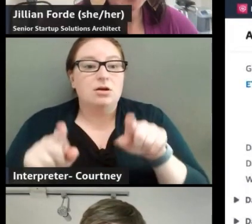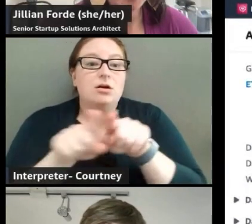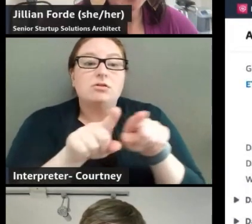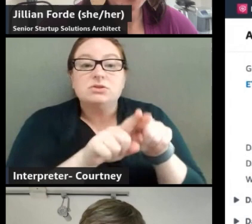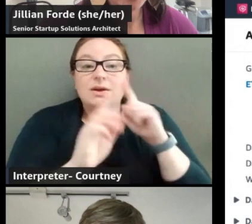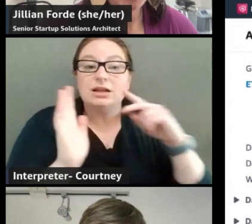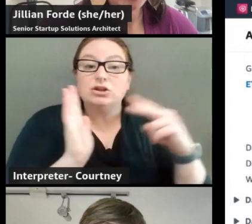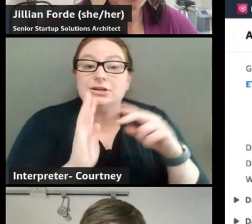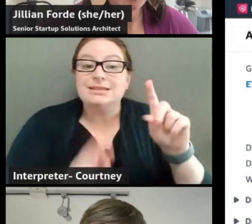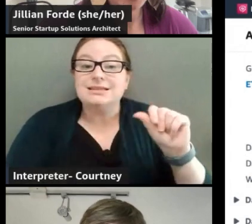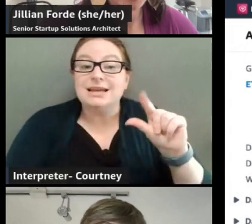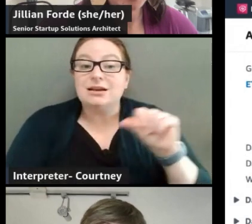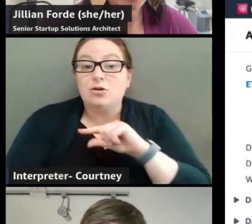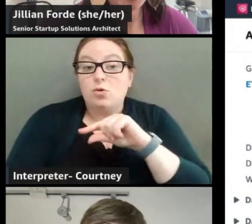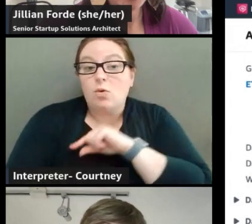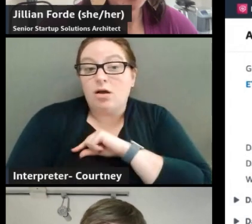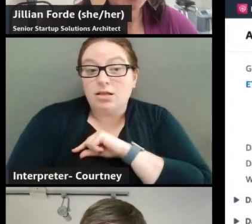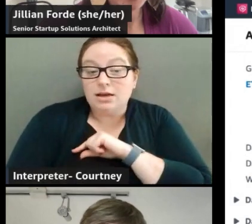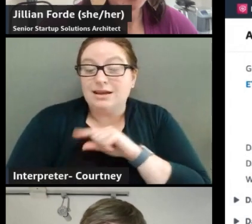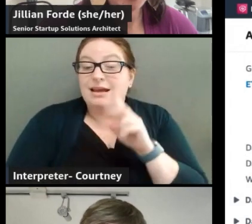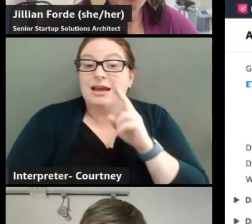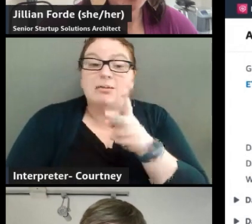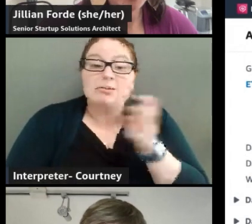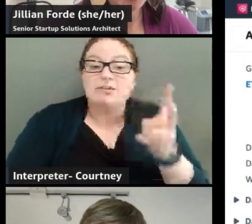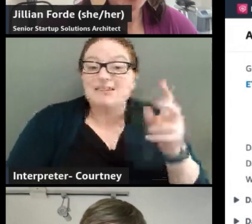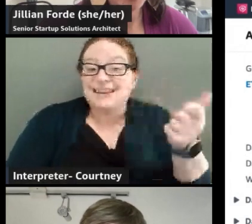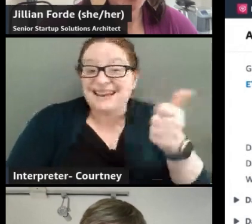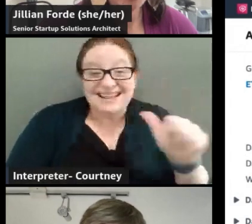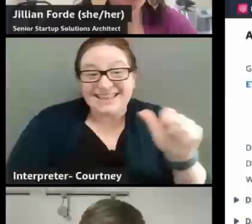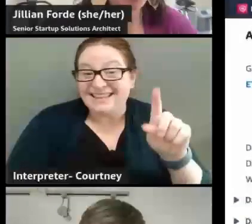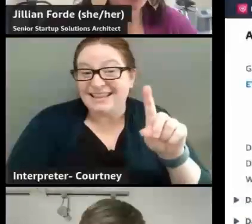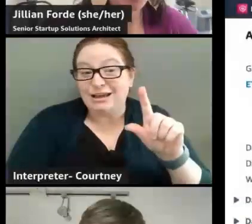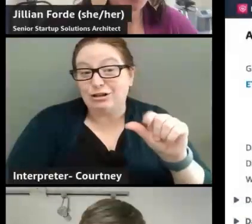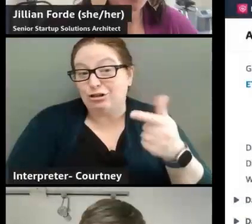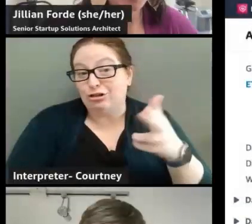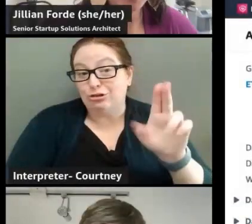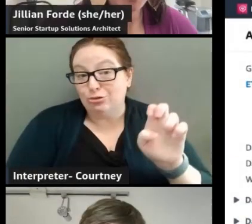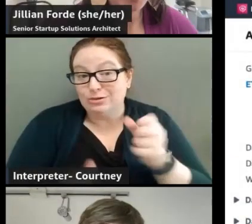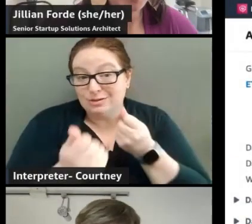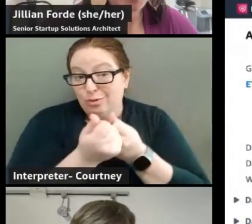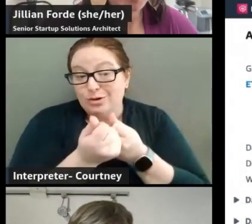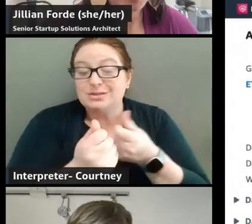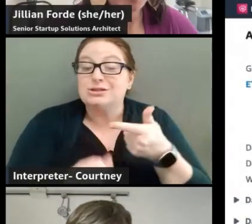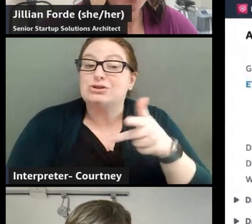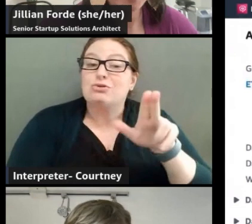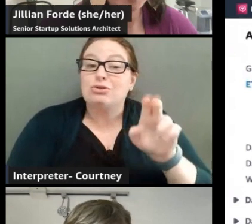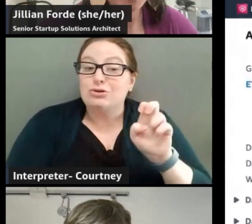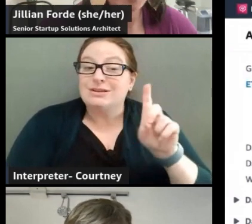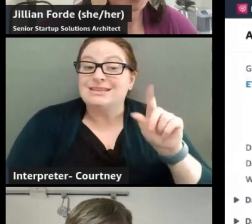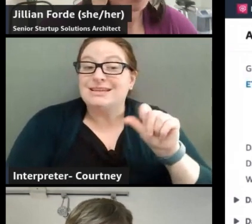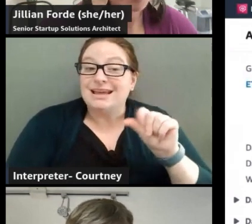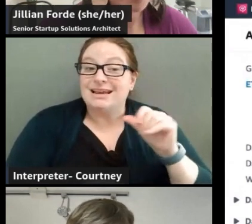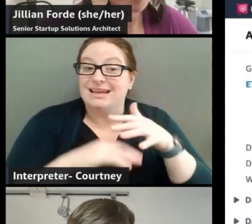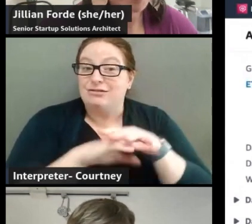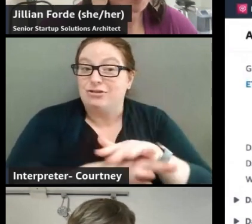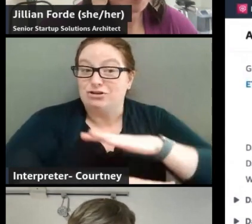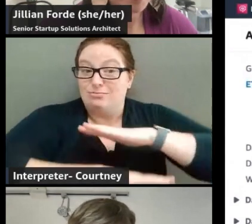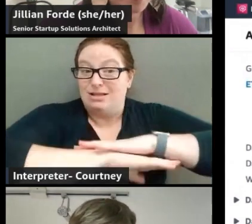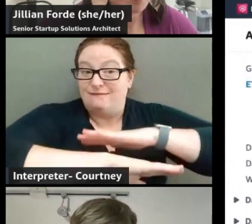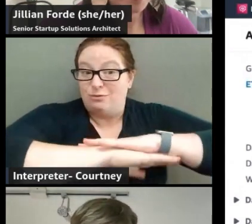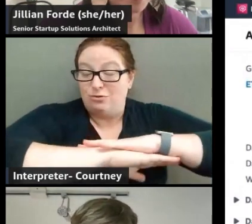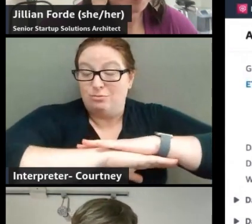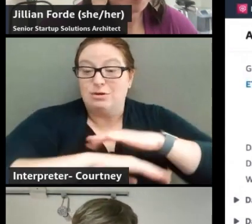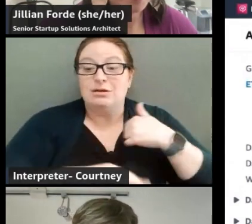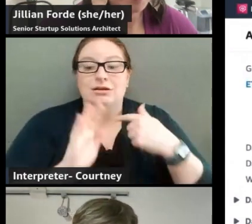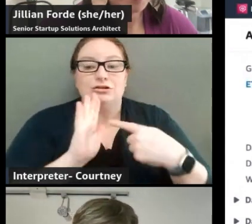can move this data into anything that Glue supports. So as I mentioned, Glue is a data integration platform. So we're showing